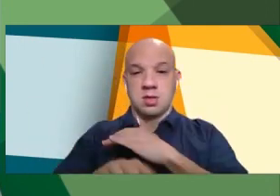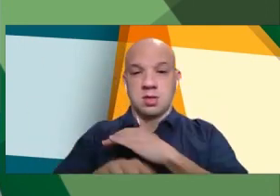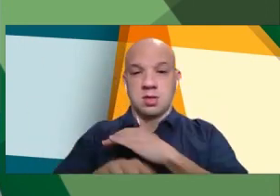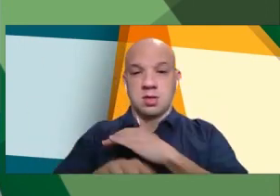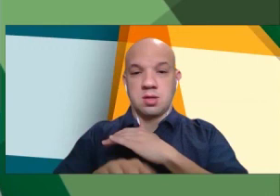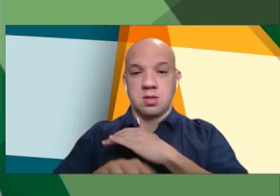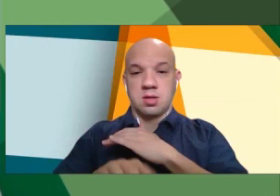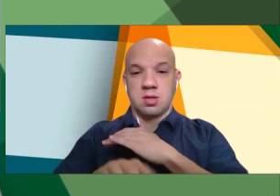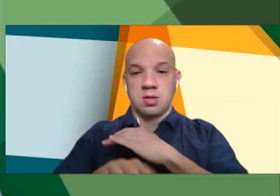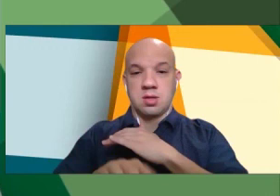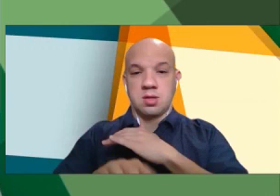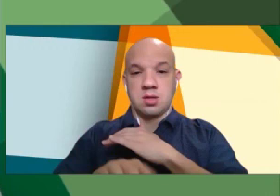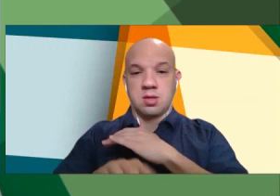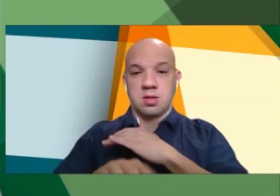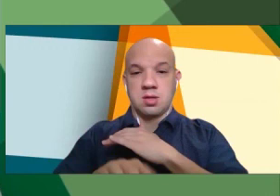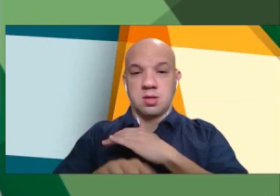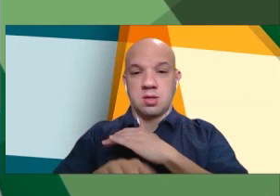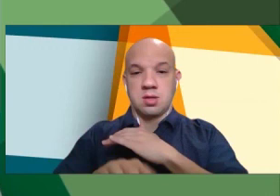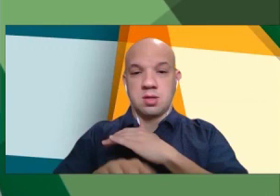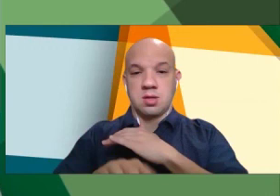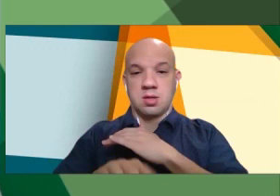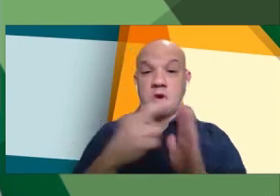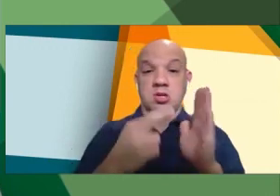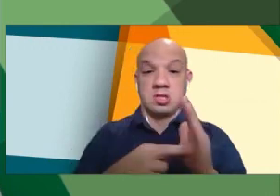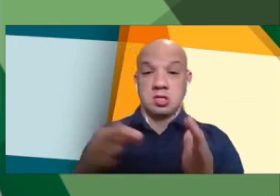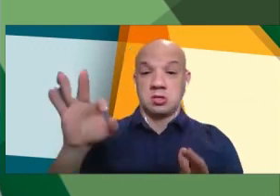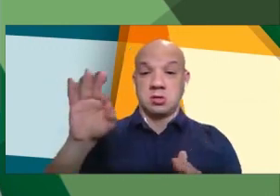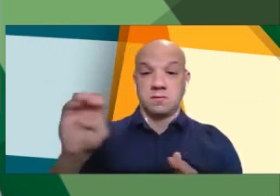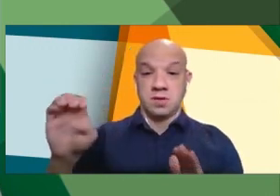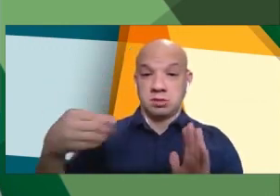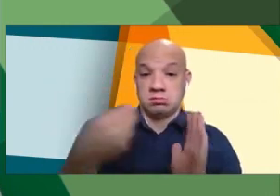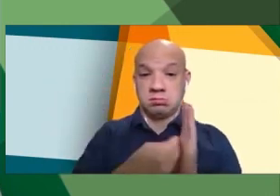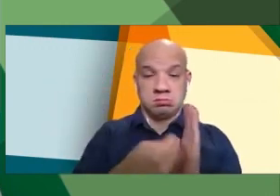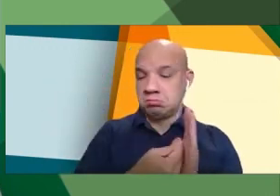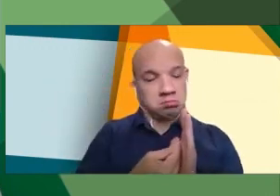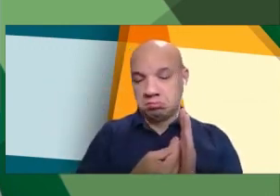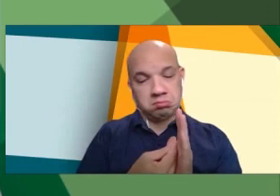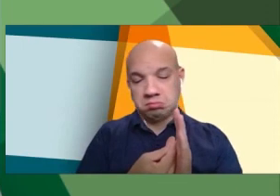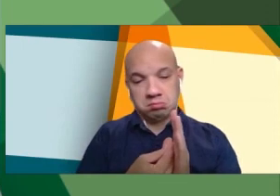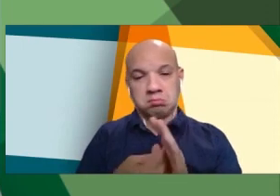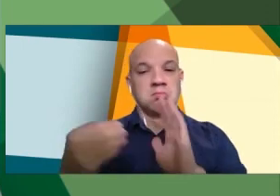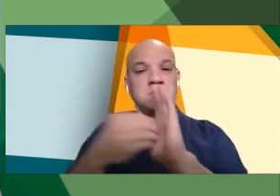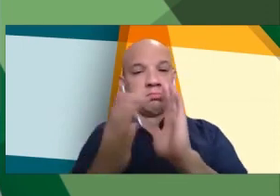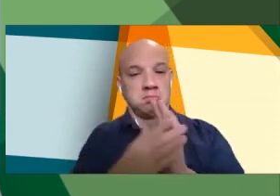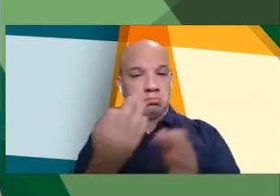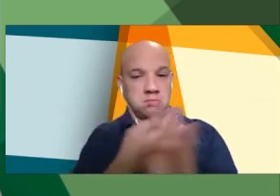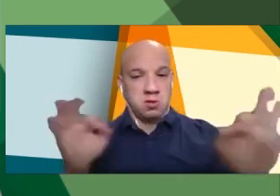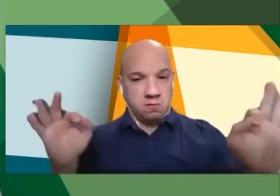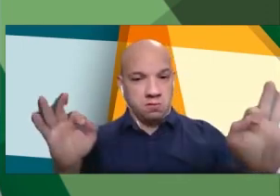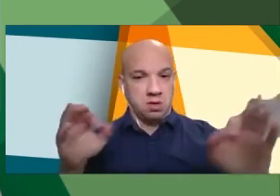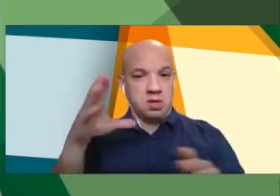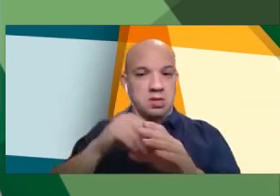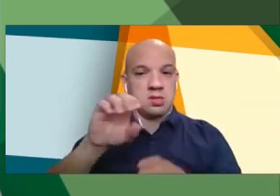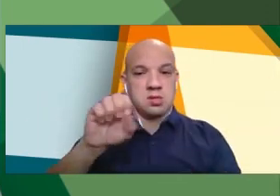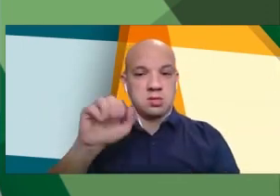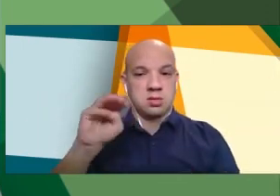www.sat.gov. And there is no registration fee to create or renew or update your organization's information on SAM.